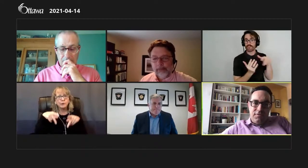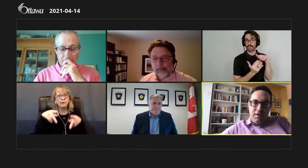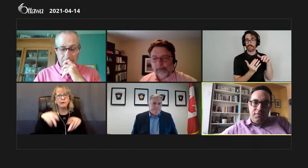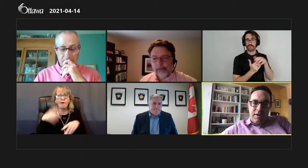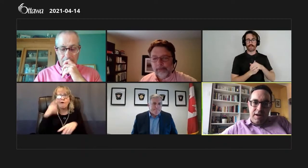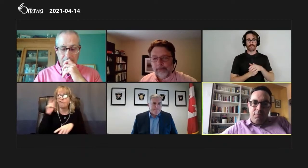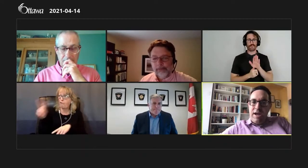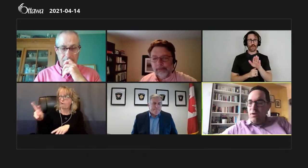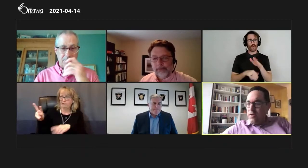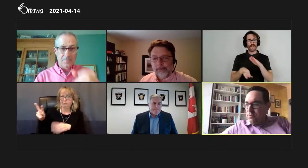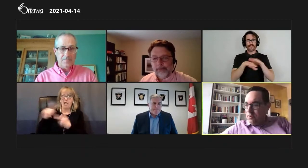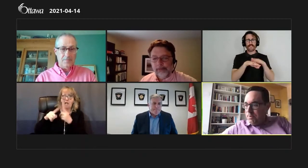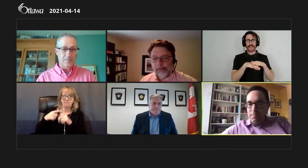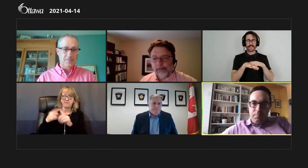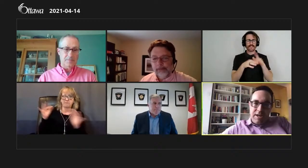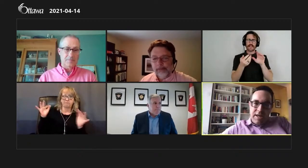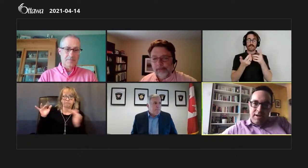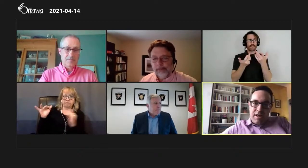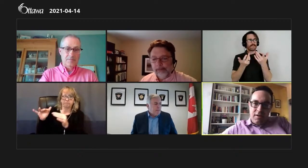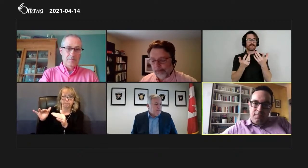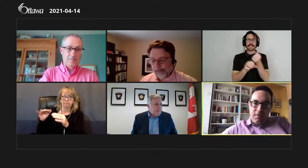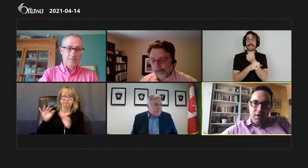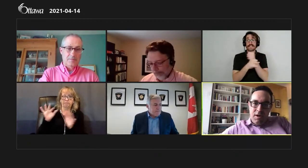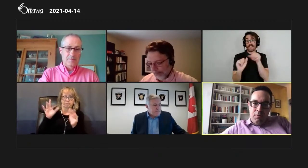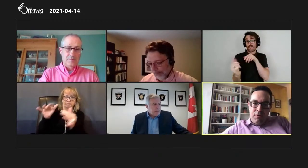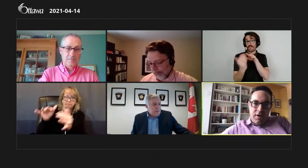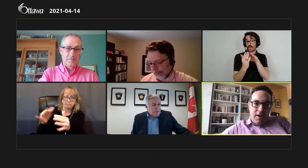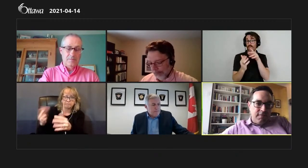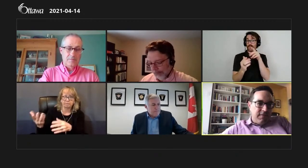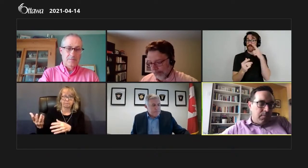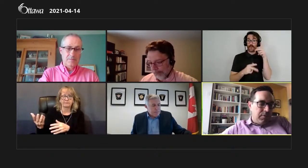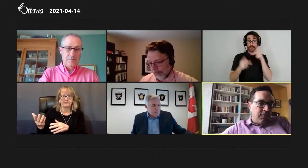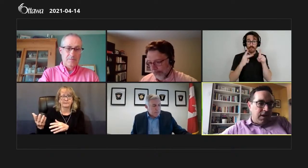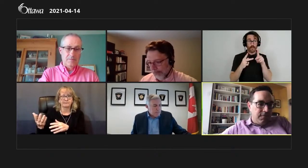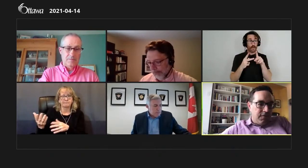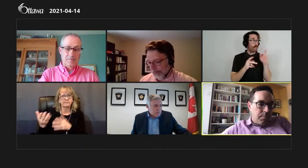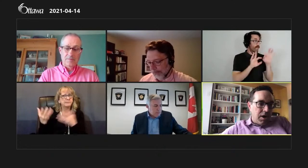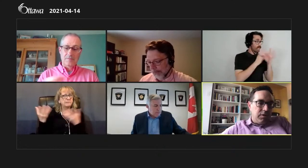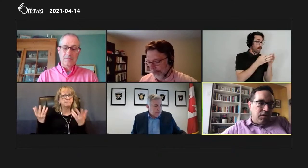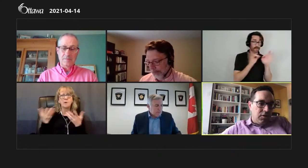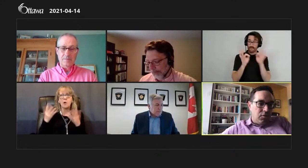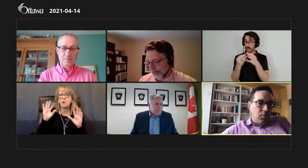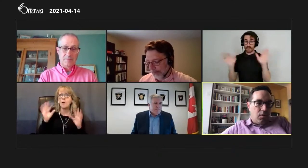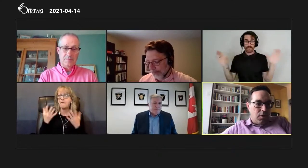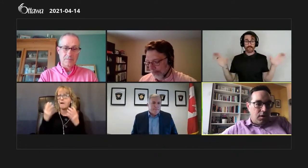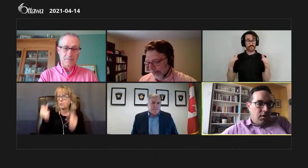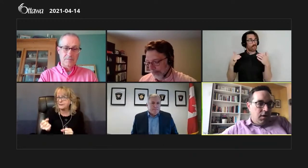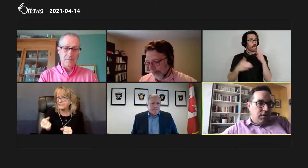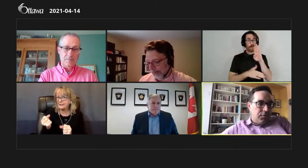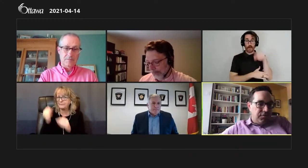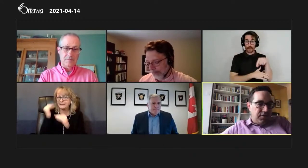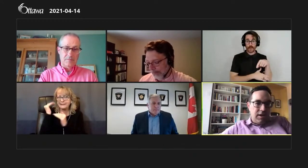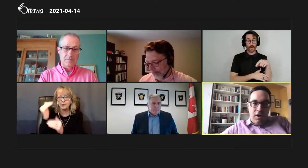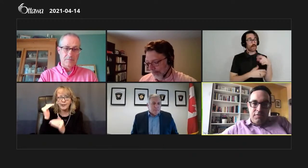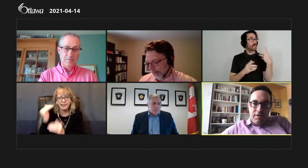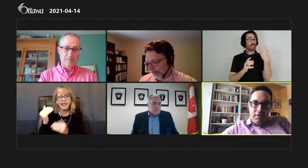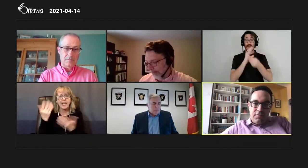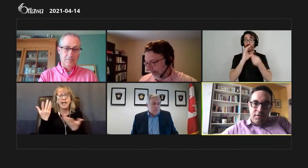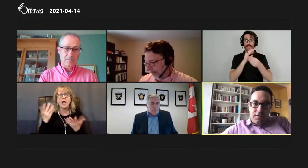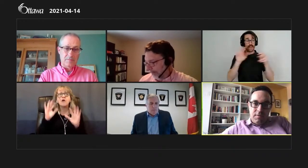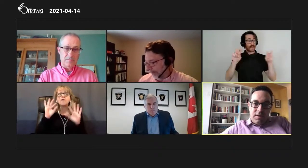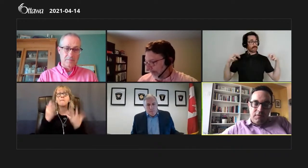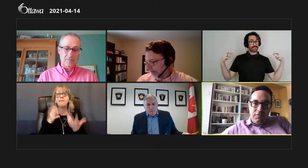Is there a safe way, or should people be getting together with another family or friend for a barbecue, or you know, sitting in lawn